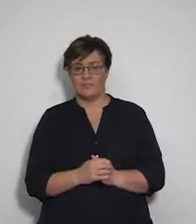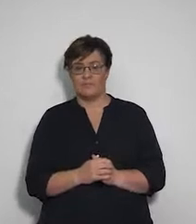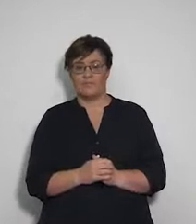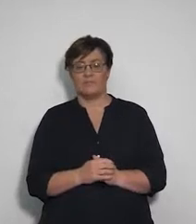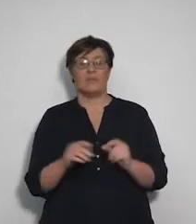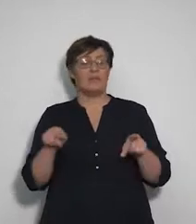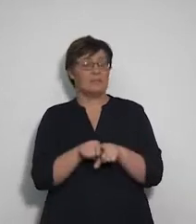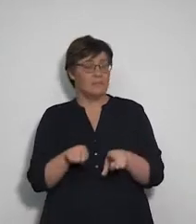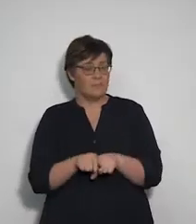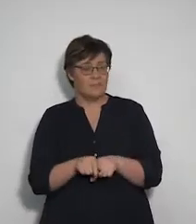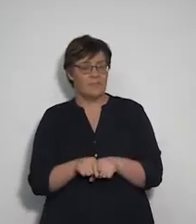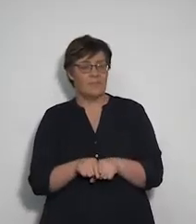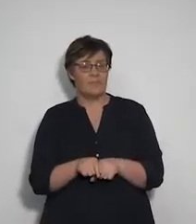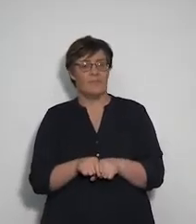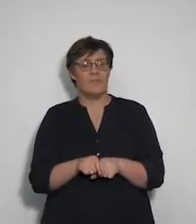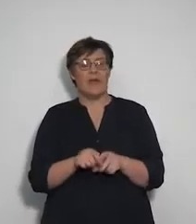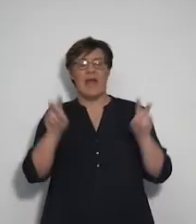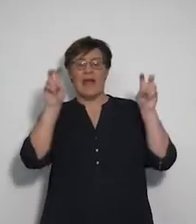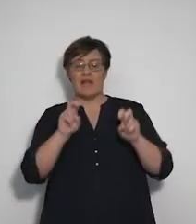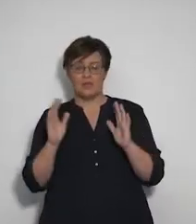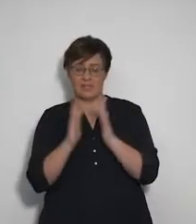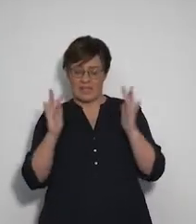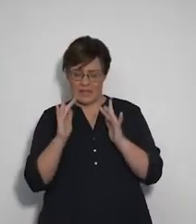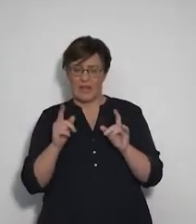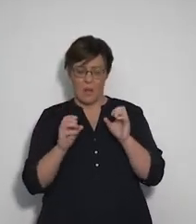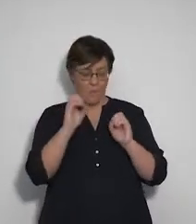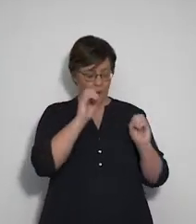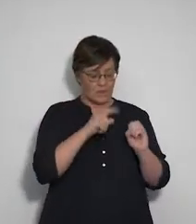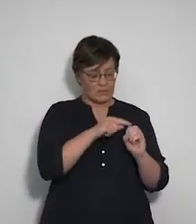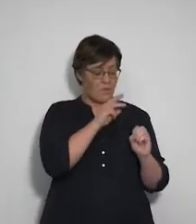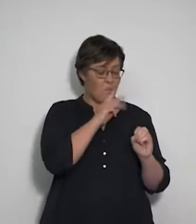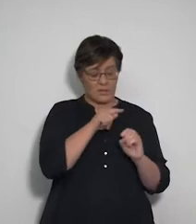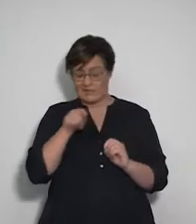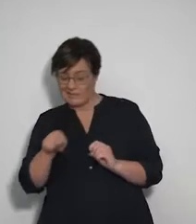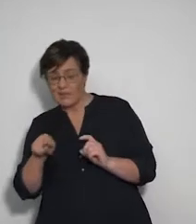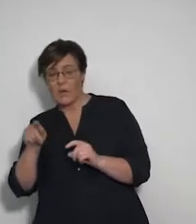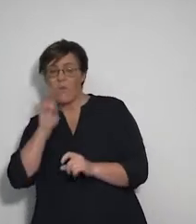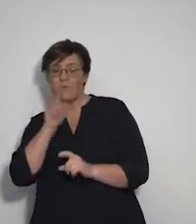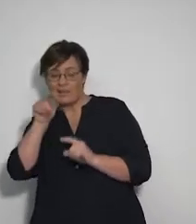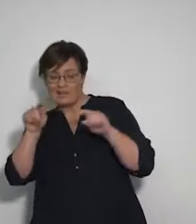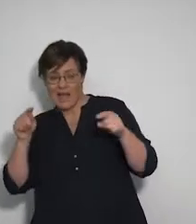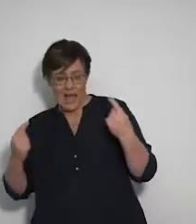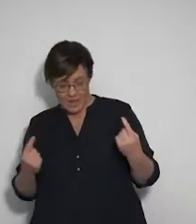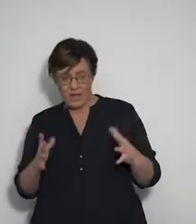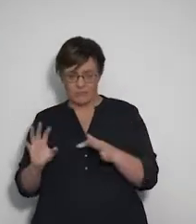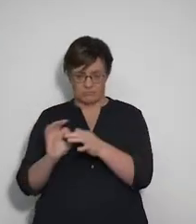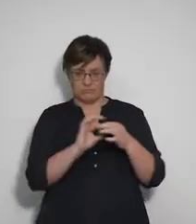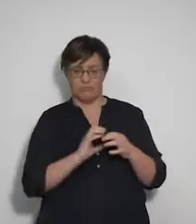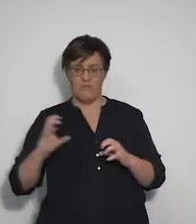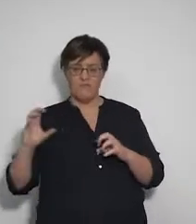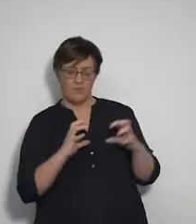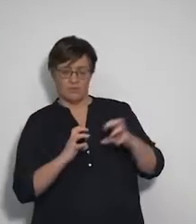also there's a strong electrostatic forces between water molecules. So there are very strong forces between